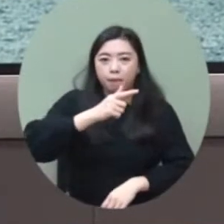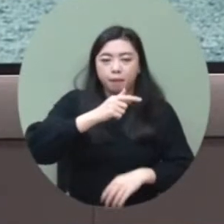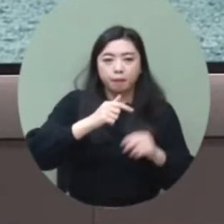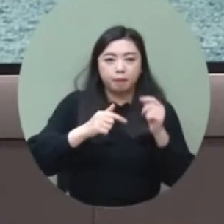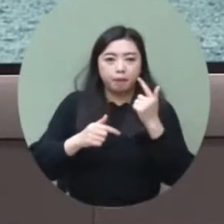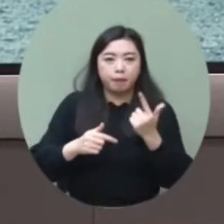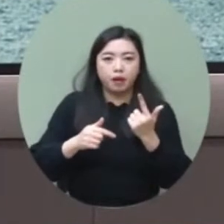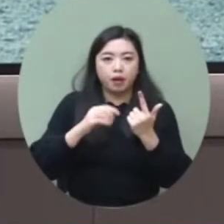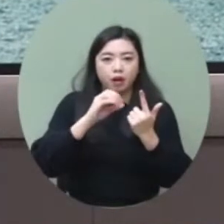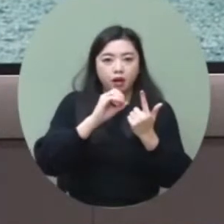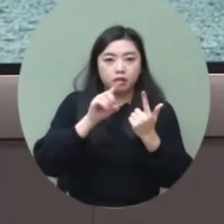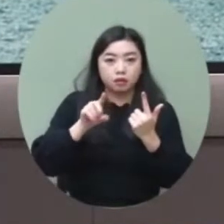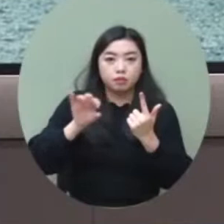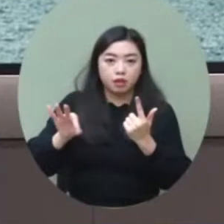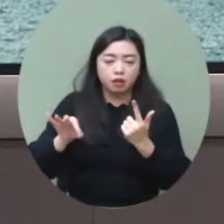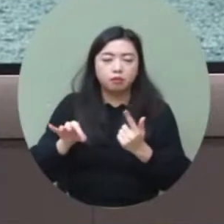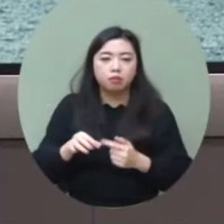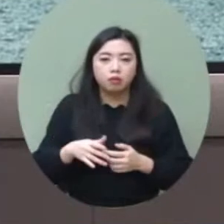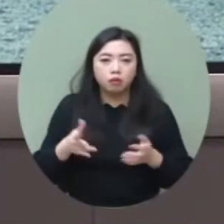64 times.